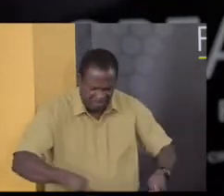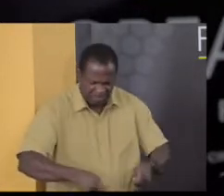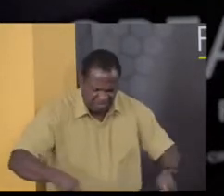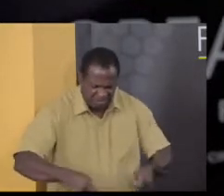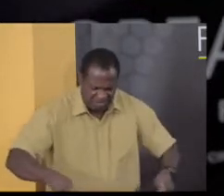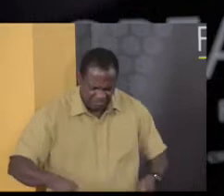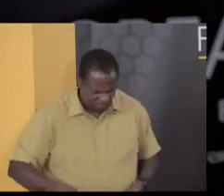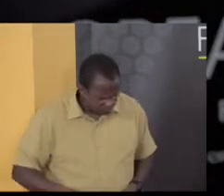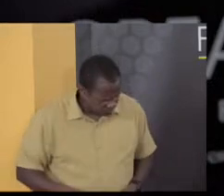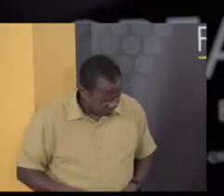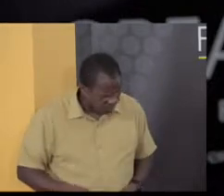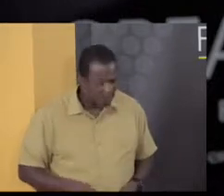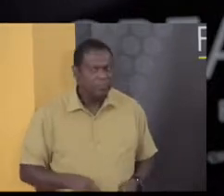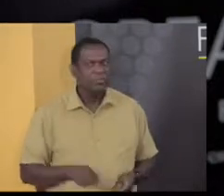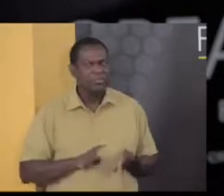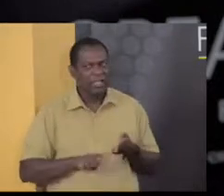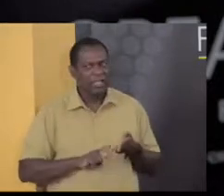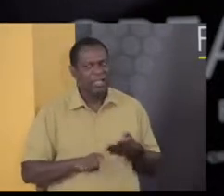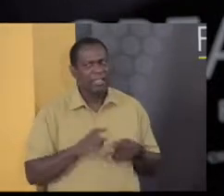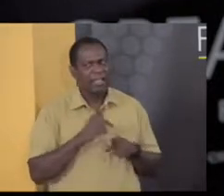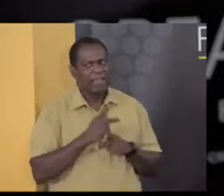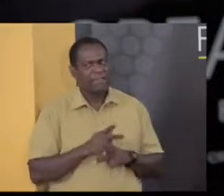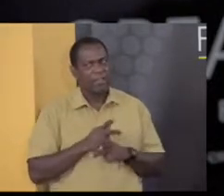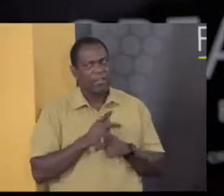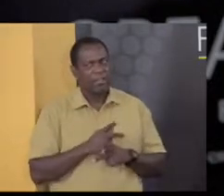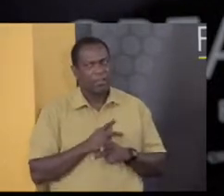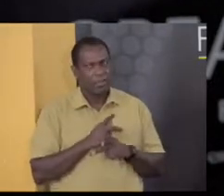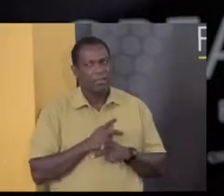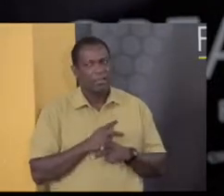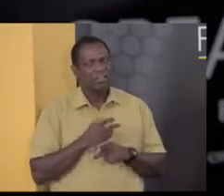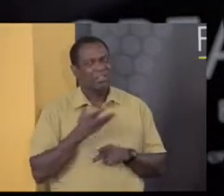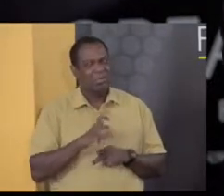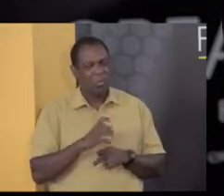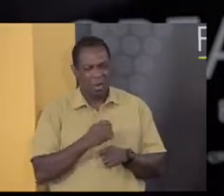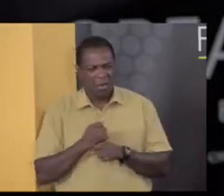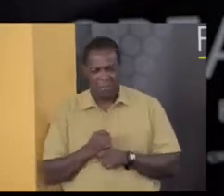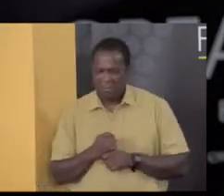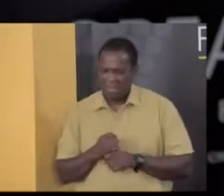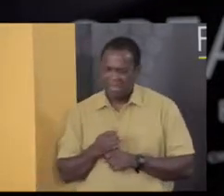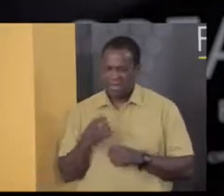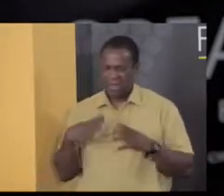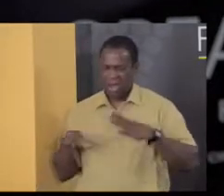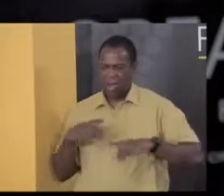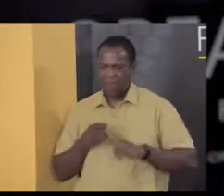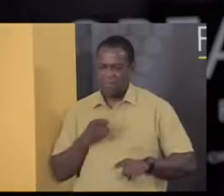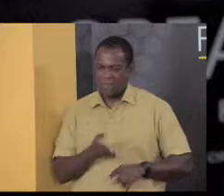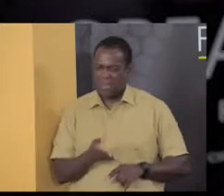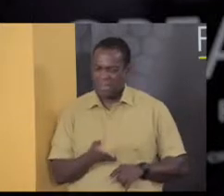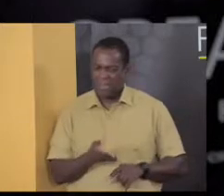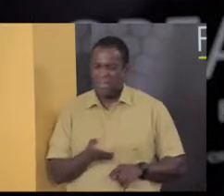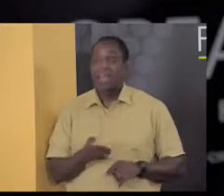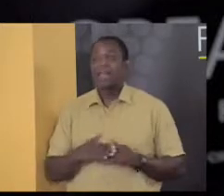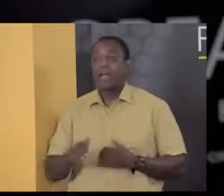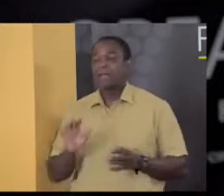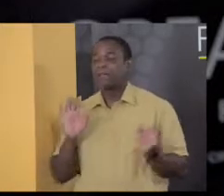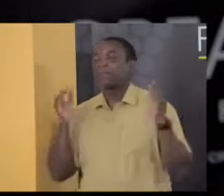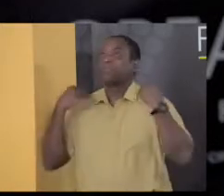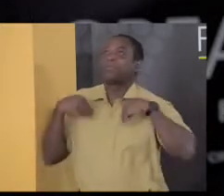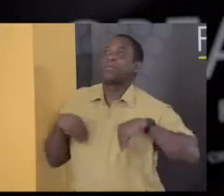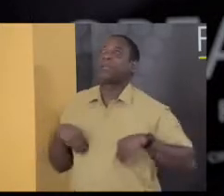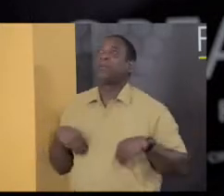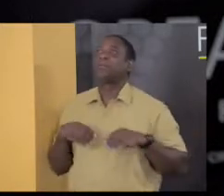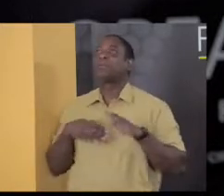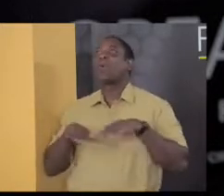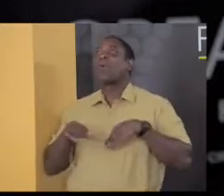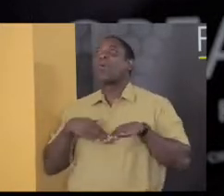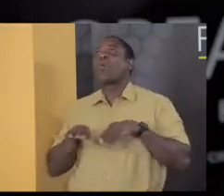do something with it before you pay your money for these things, because the thing is that you don't want to make a garment out of this fabric and